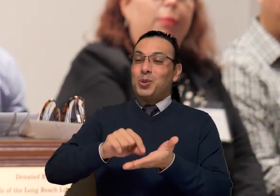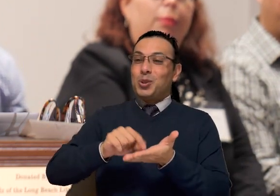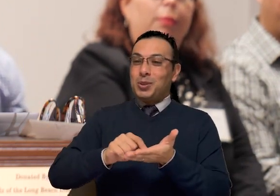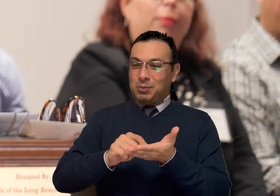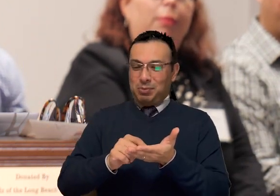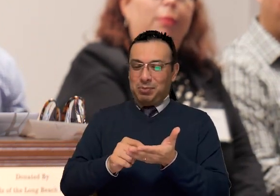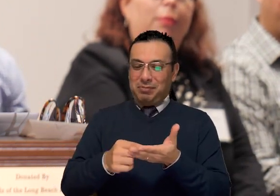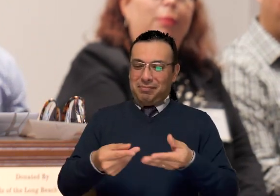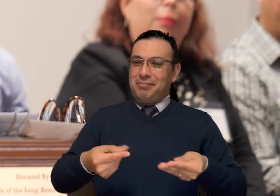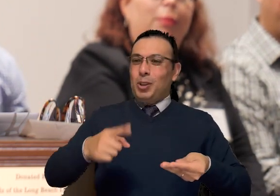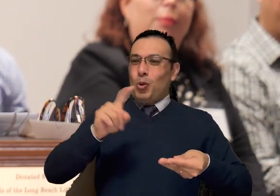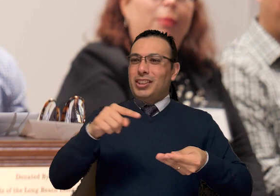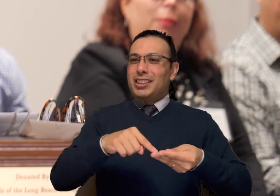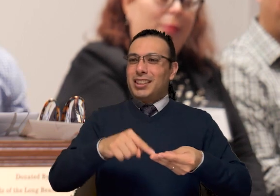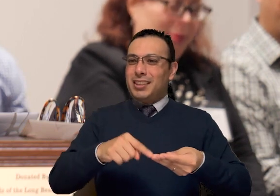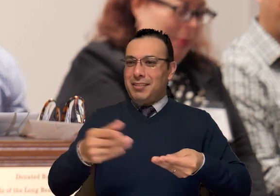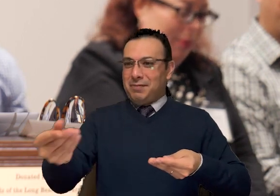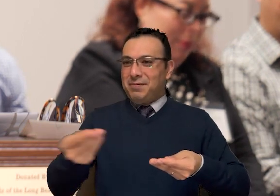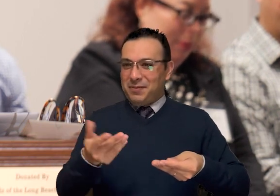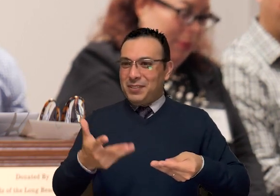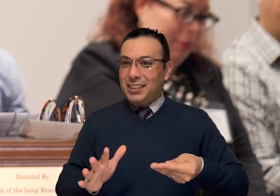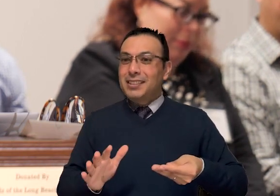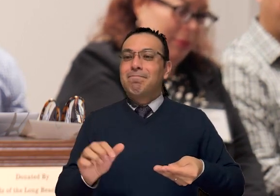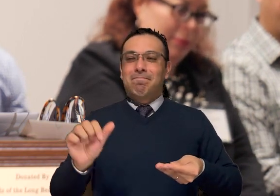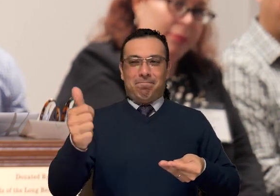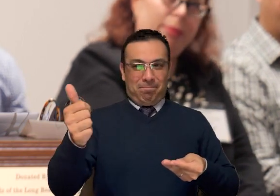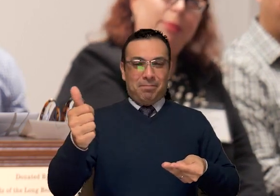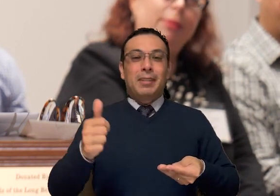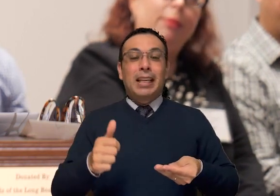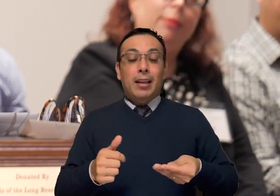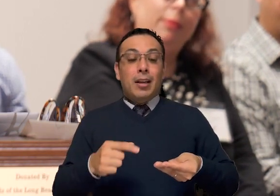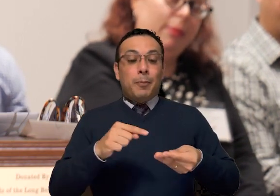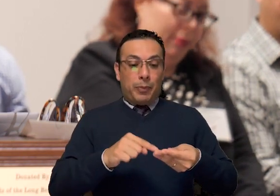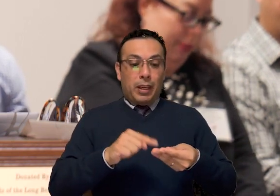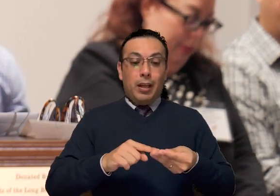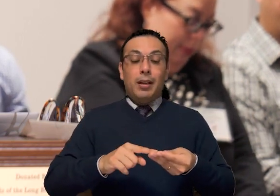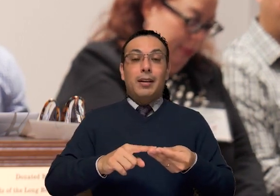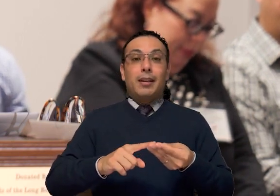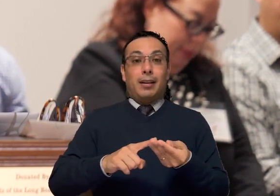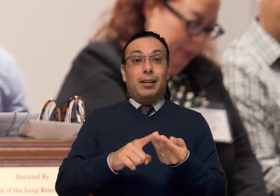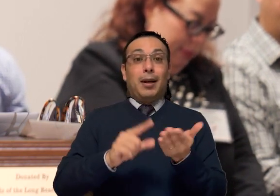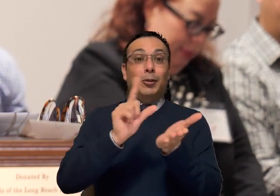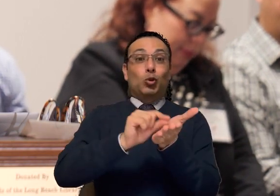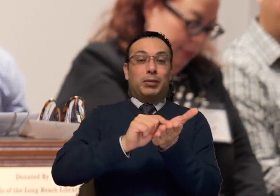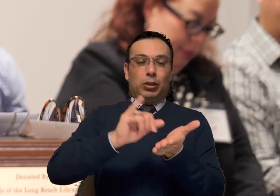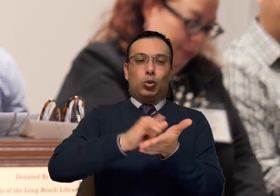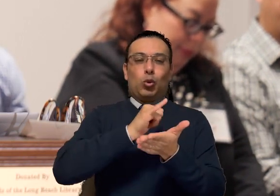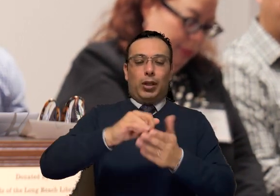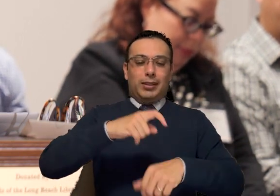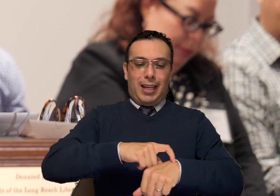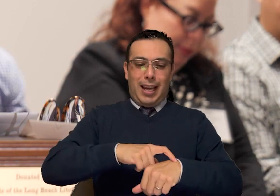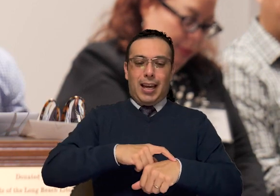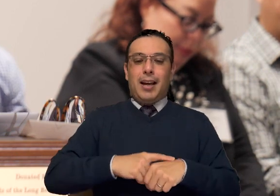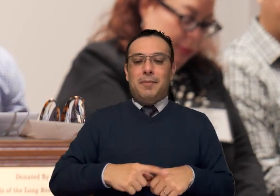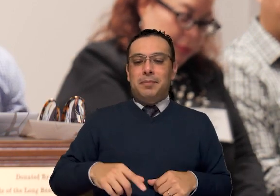So there was a New York Times article on November 26, 2022. It stated that Europe was